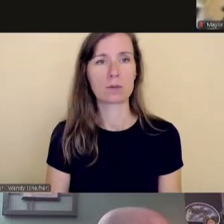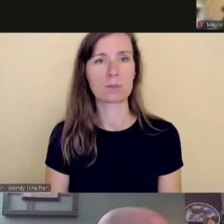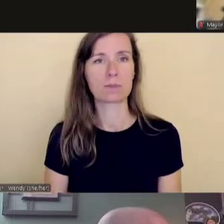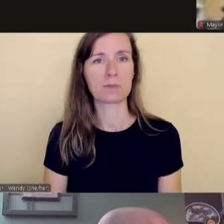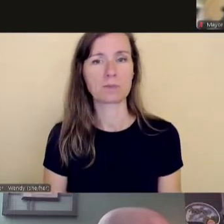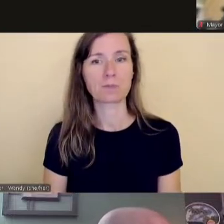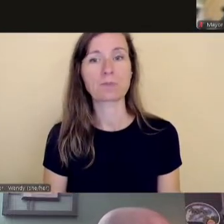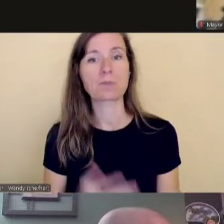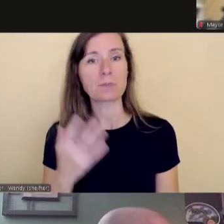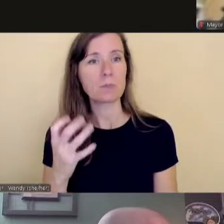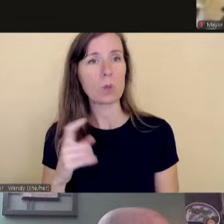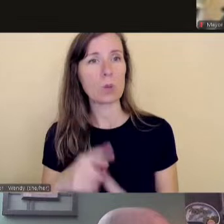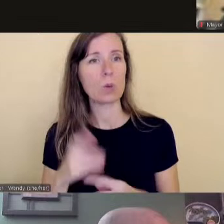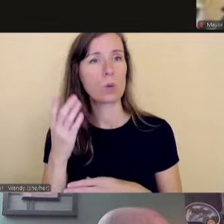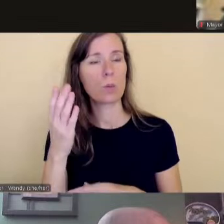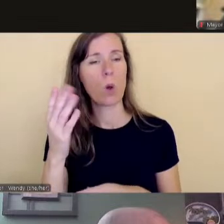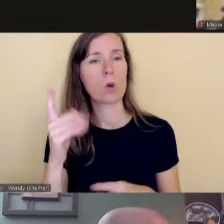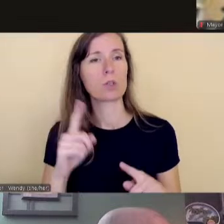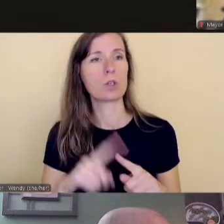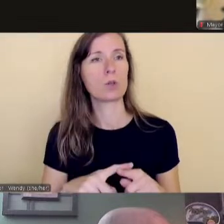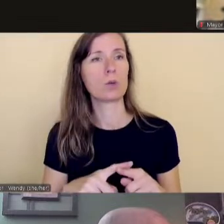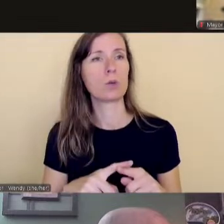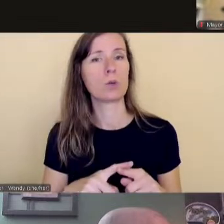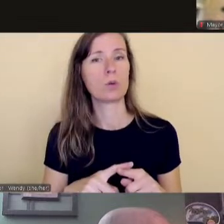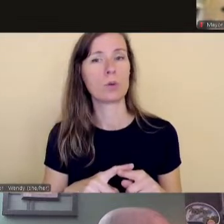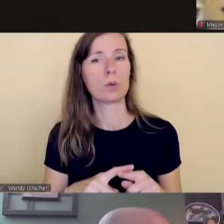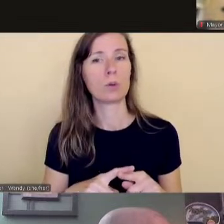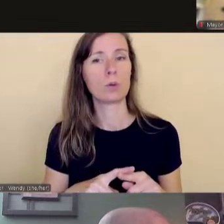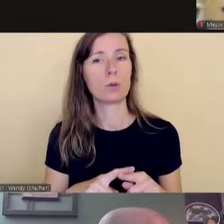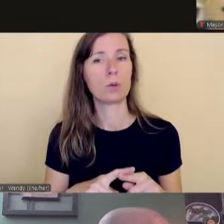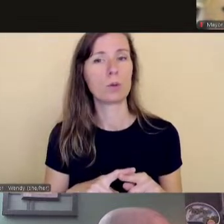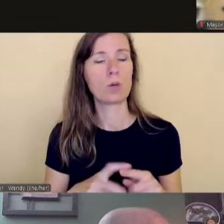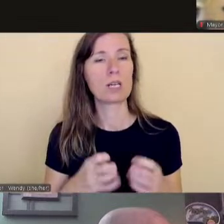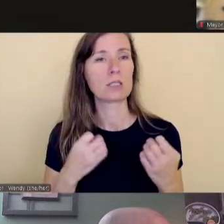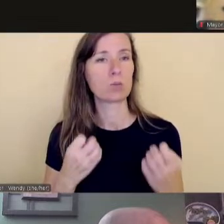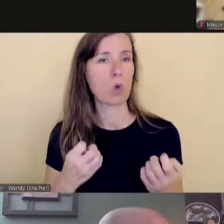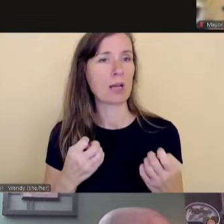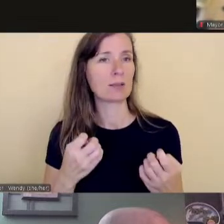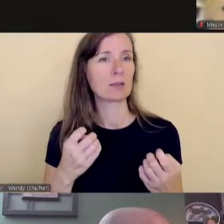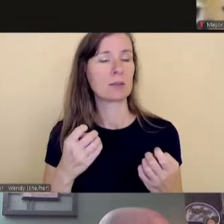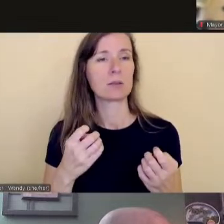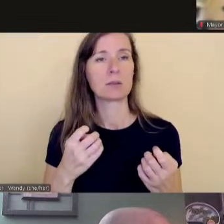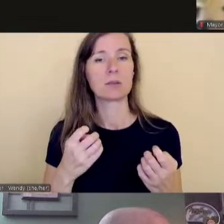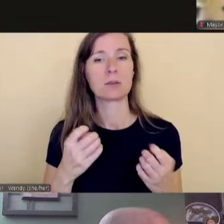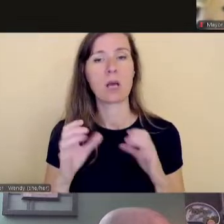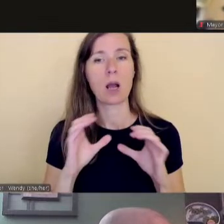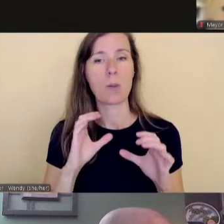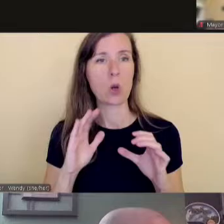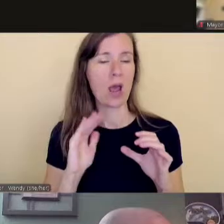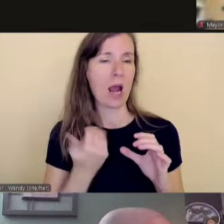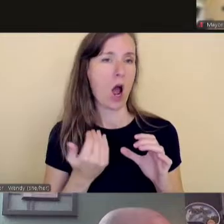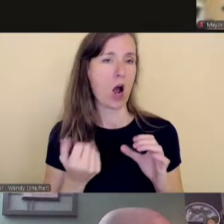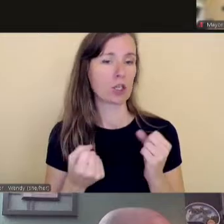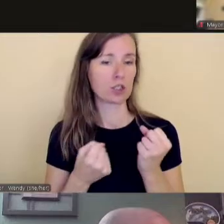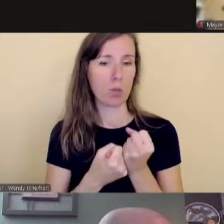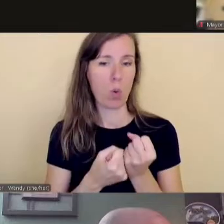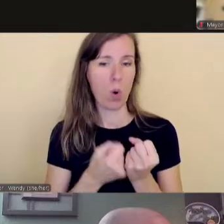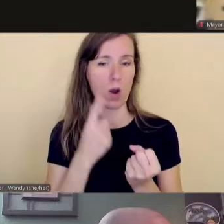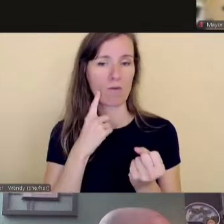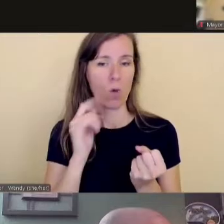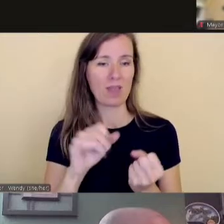I'd like to make a motion to express and communicate our support for this setback as outlined in the